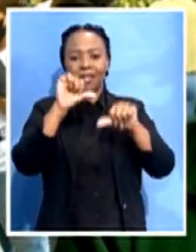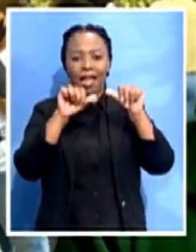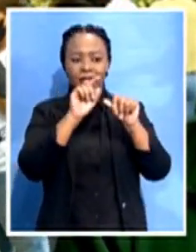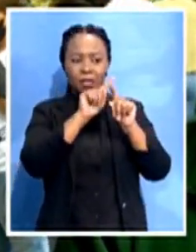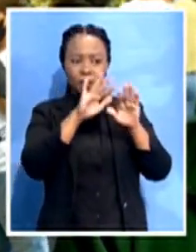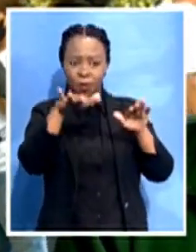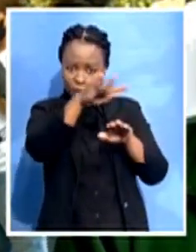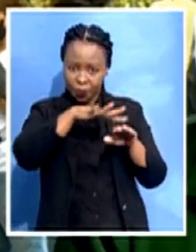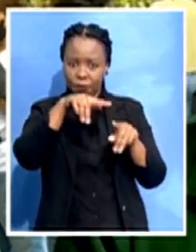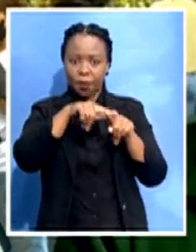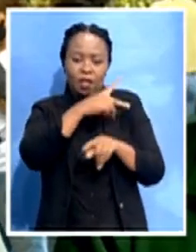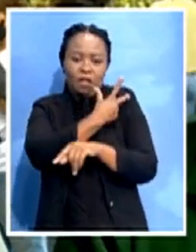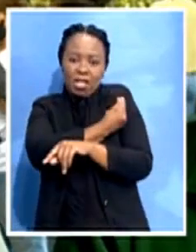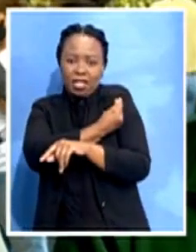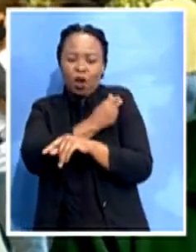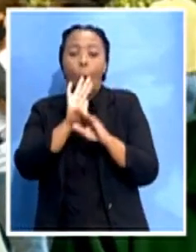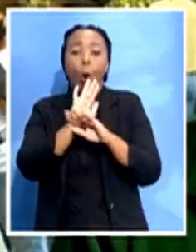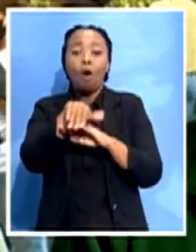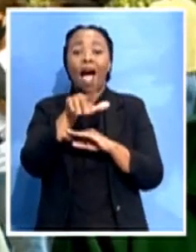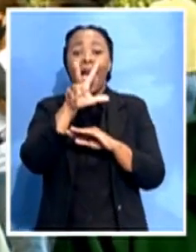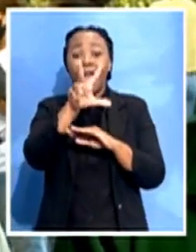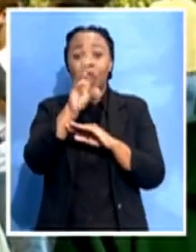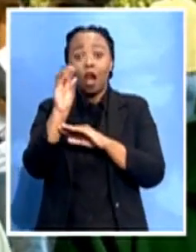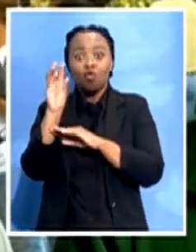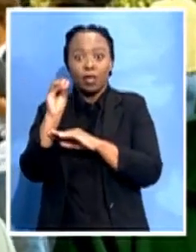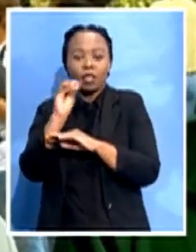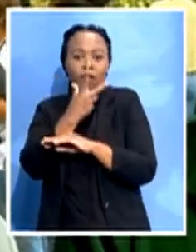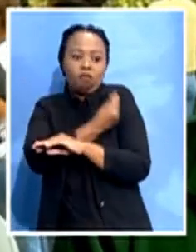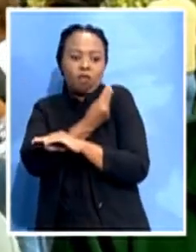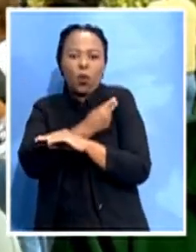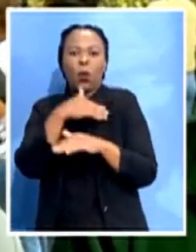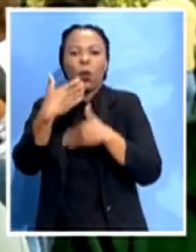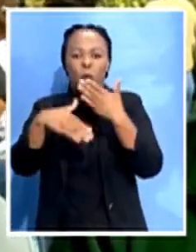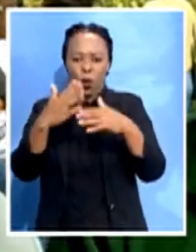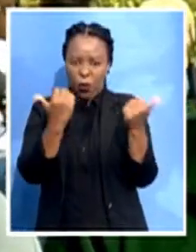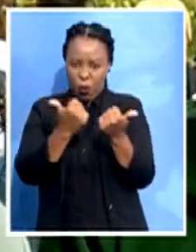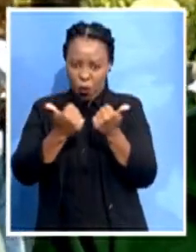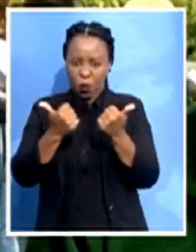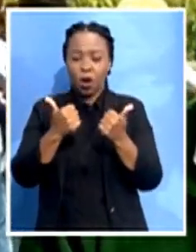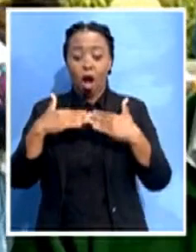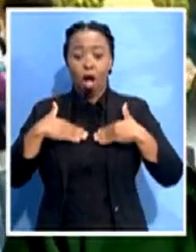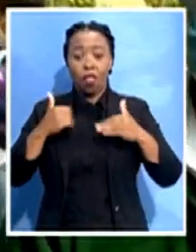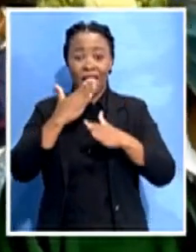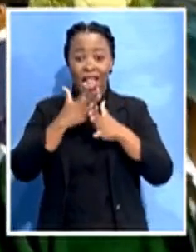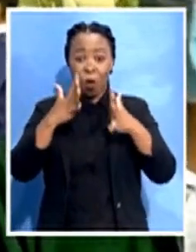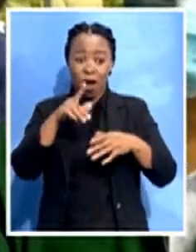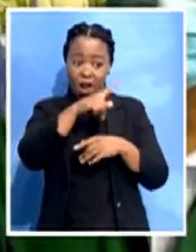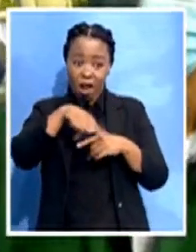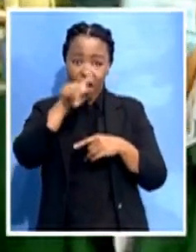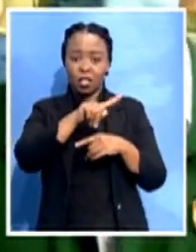800 vaccinations have already taken place of healthcare workers. And I'm joined by Dr. Sadiq Karim, who's the Chief